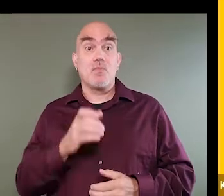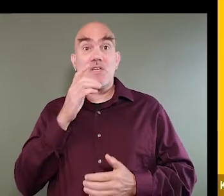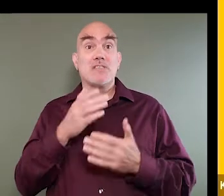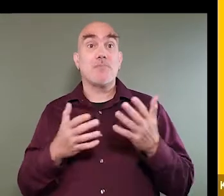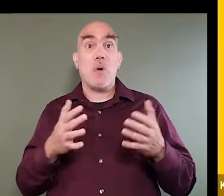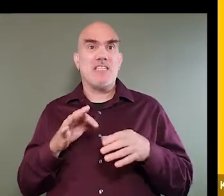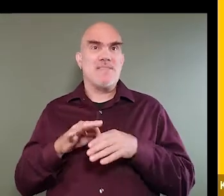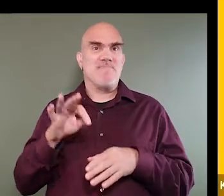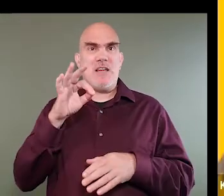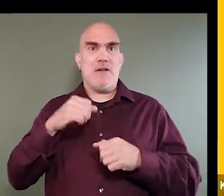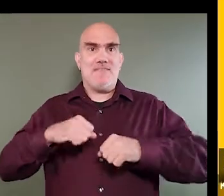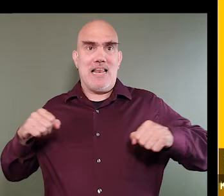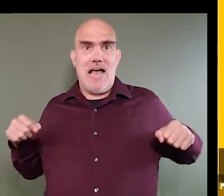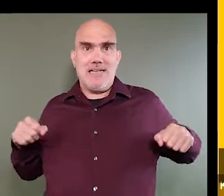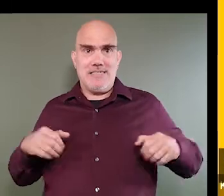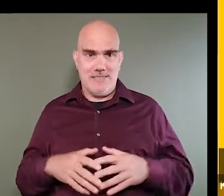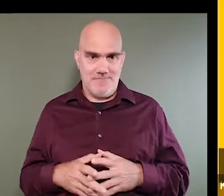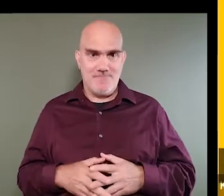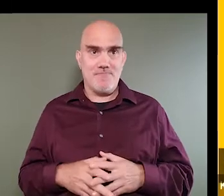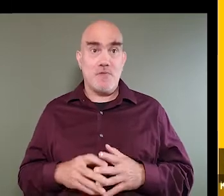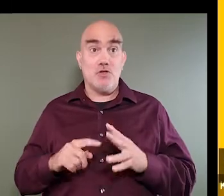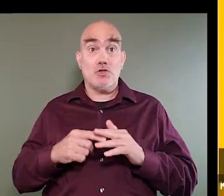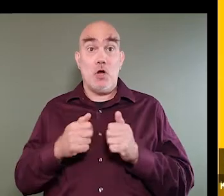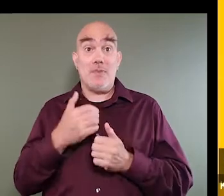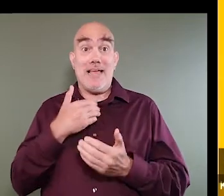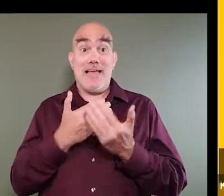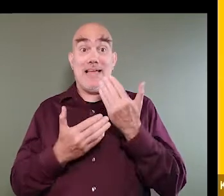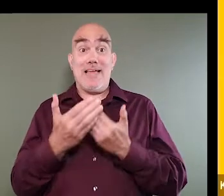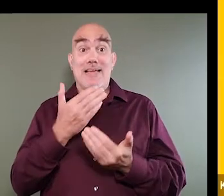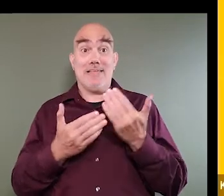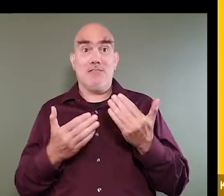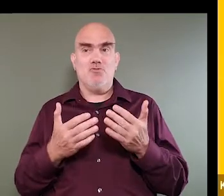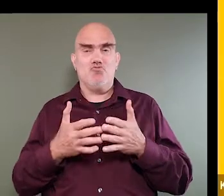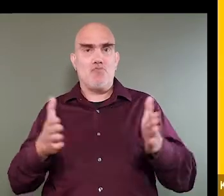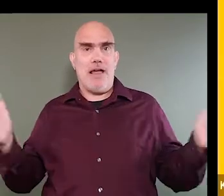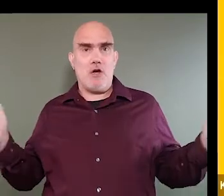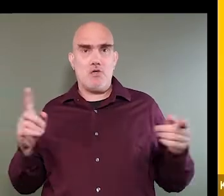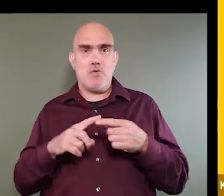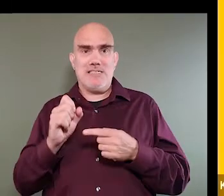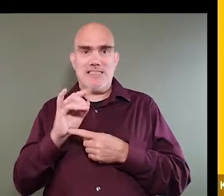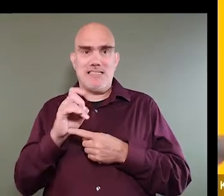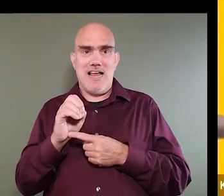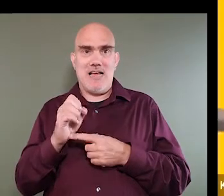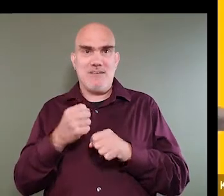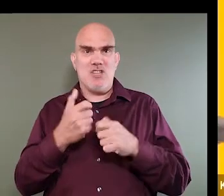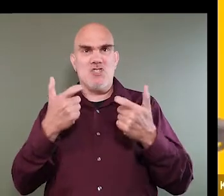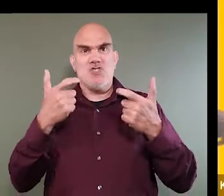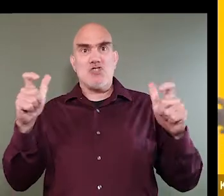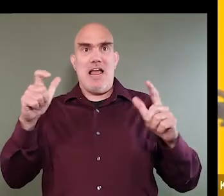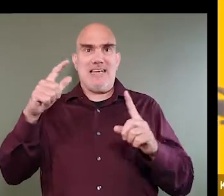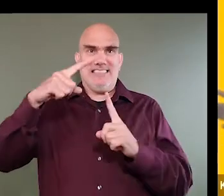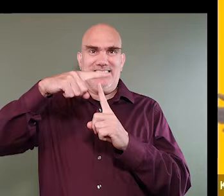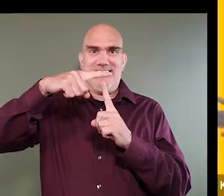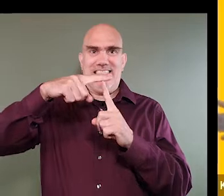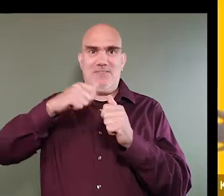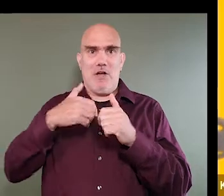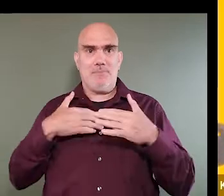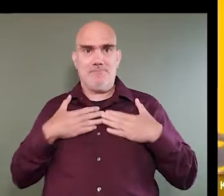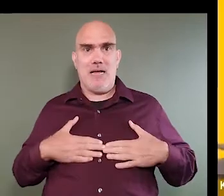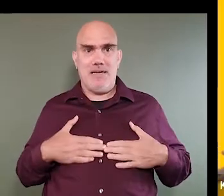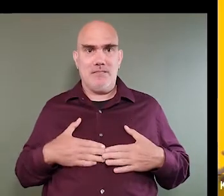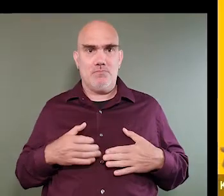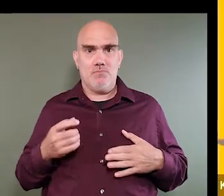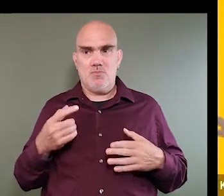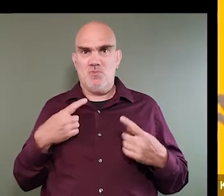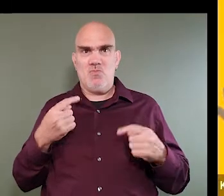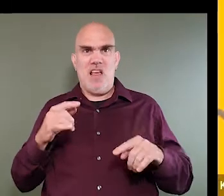spirit flies. So we're all gonna start with our hands straight out to the side, like we're making a giant T with our bodies, or we're trying to touch the